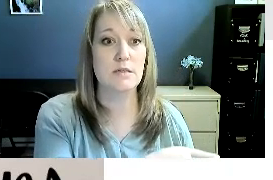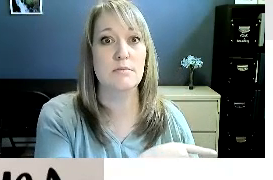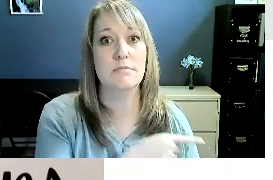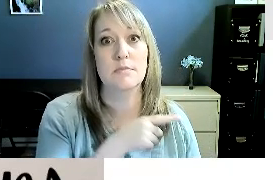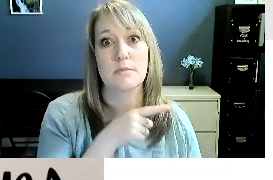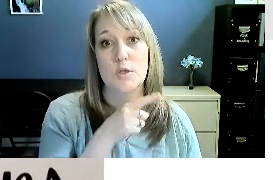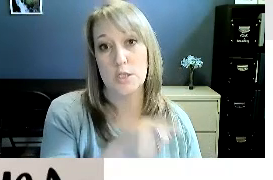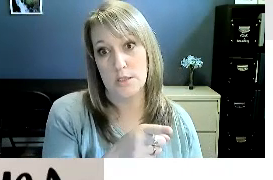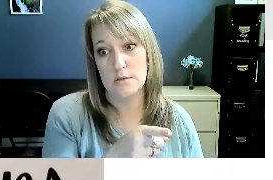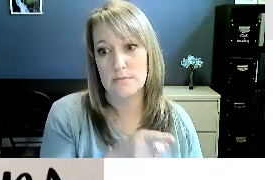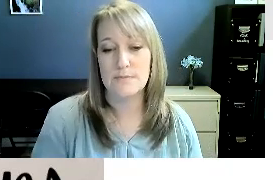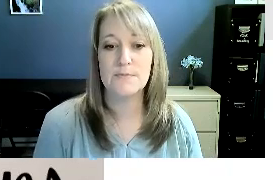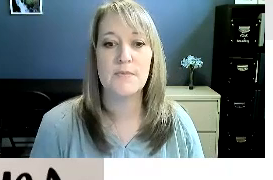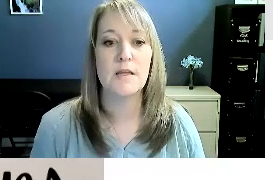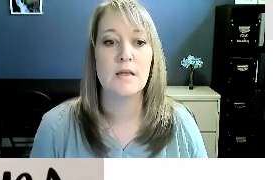or him or her.